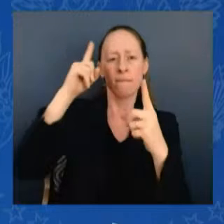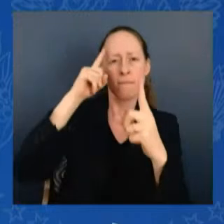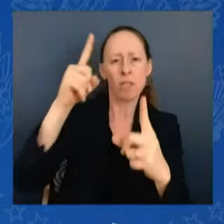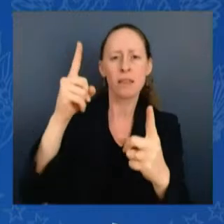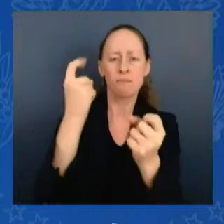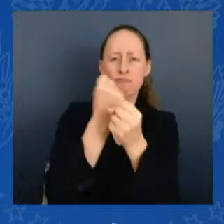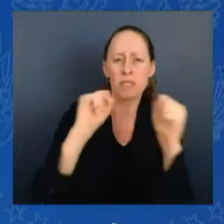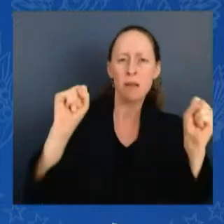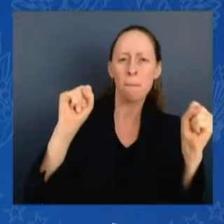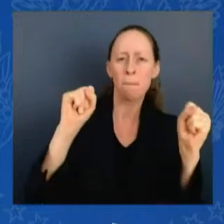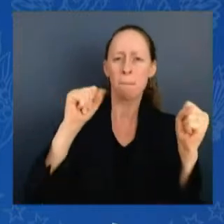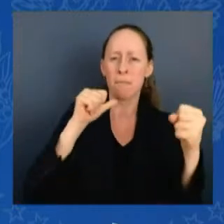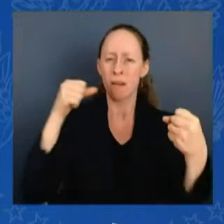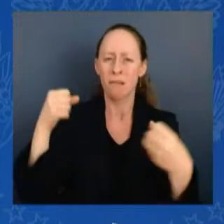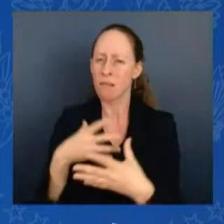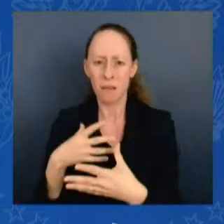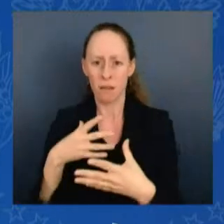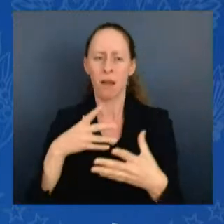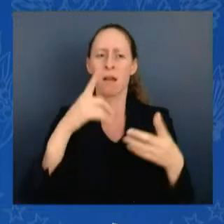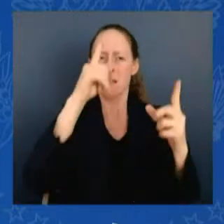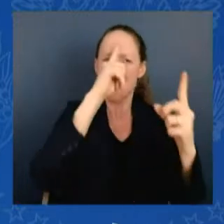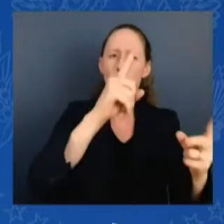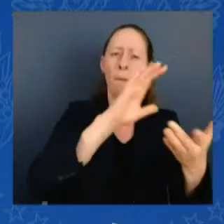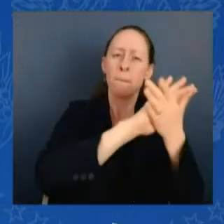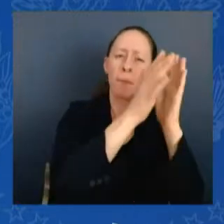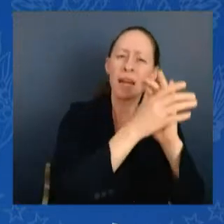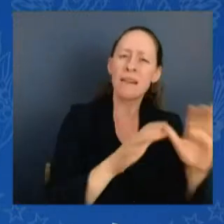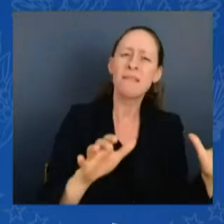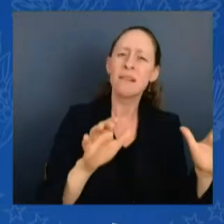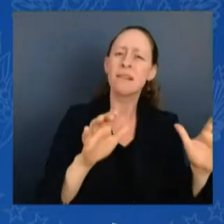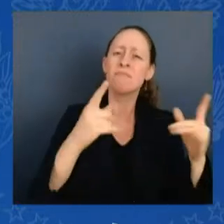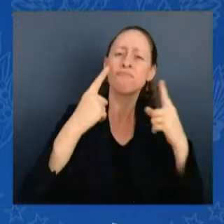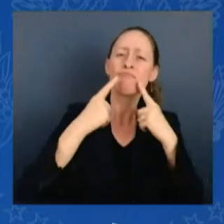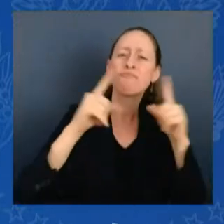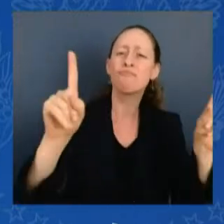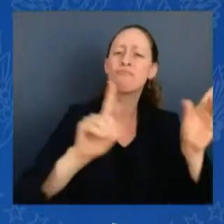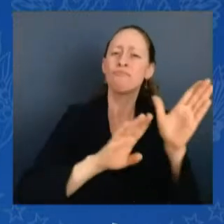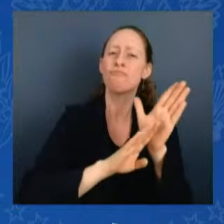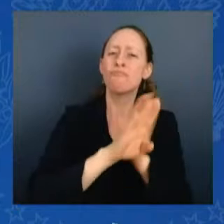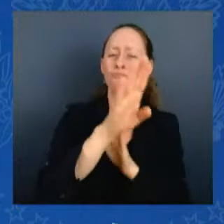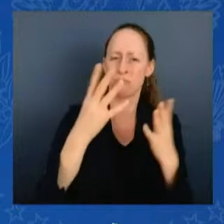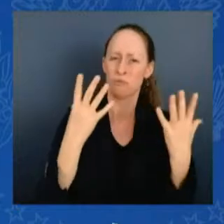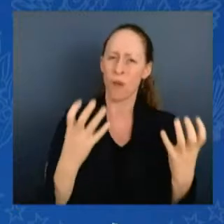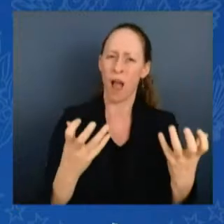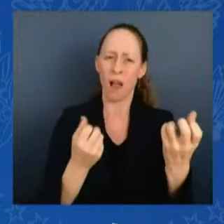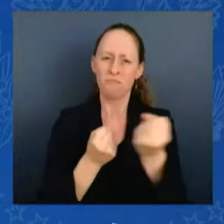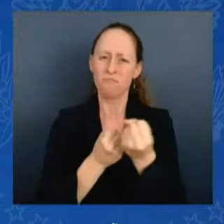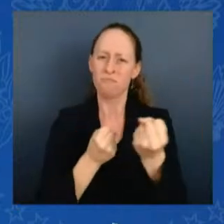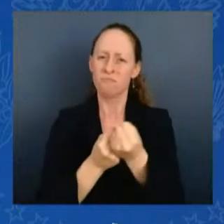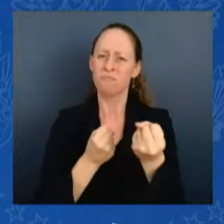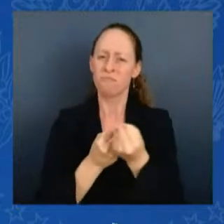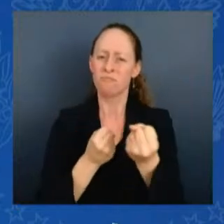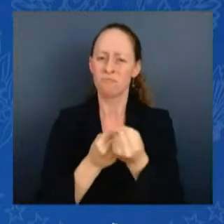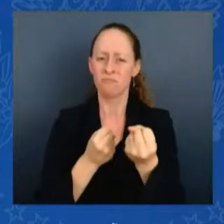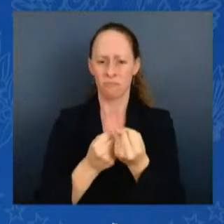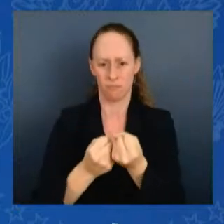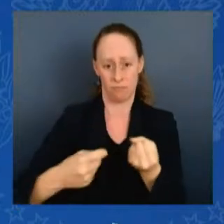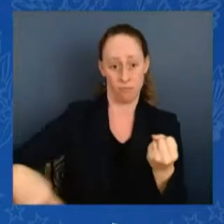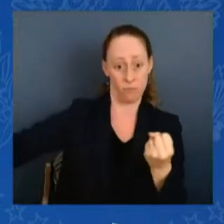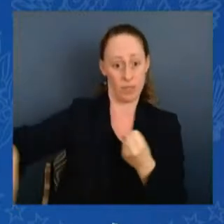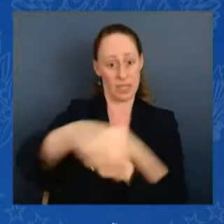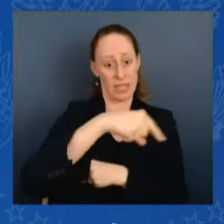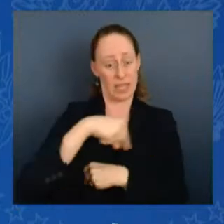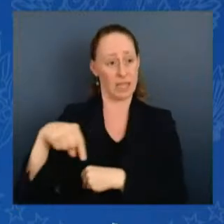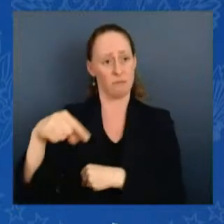prosperous transatlantic community. Here at this summit, we gather to proclaim NATO is ready and able to secure that